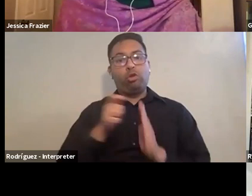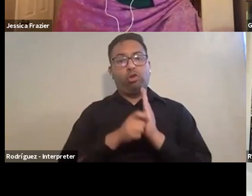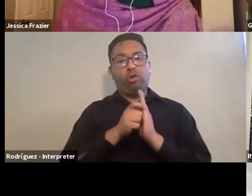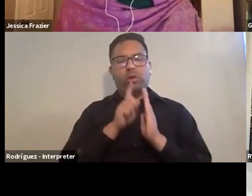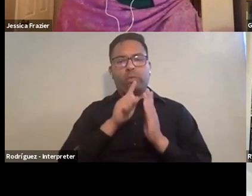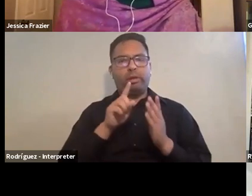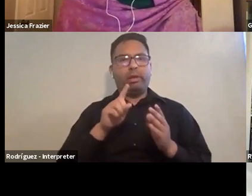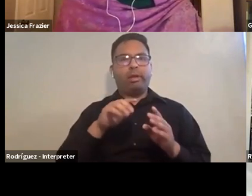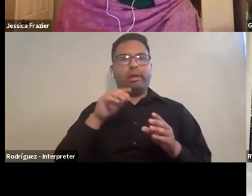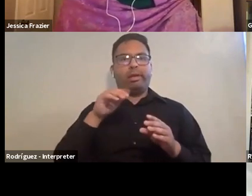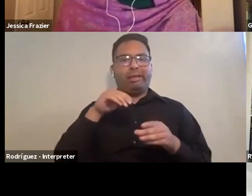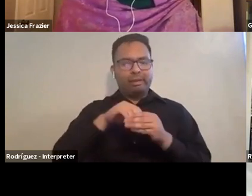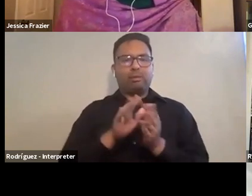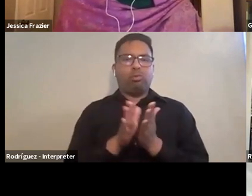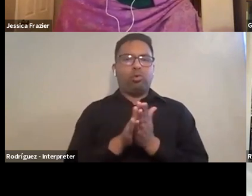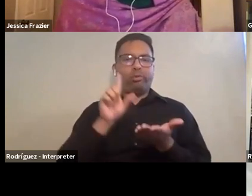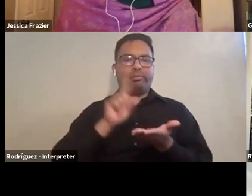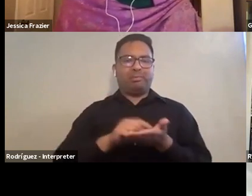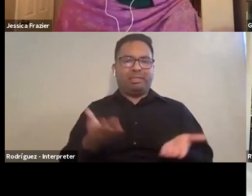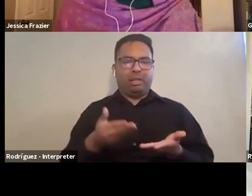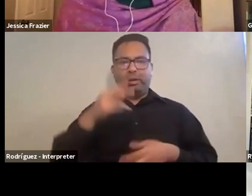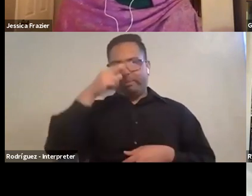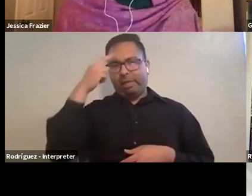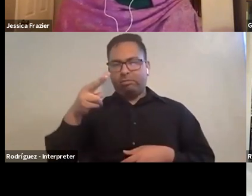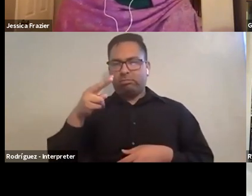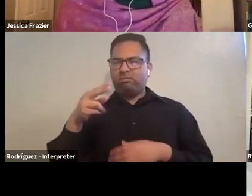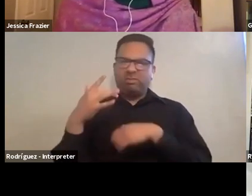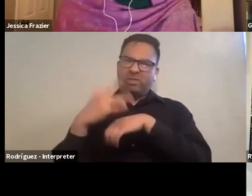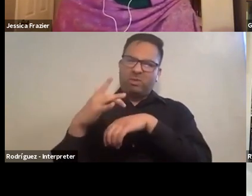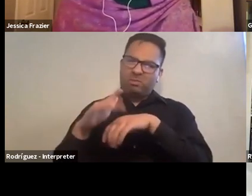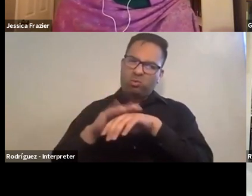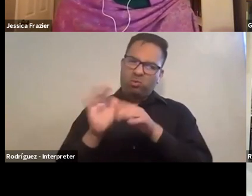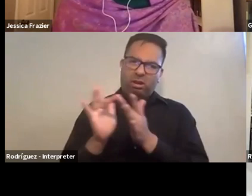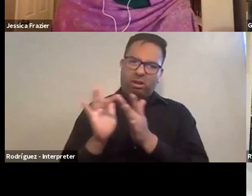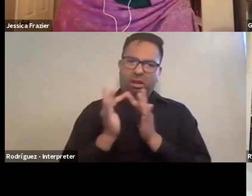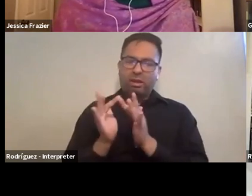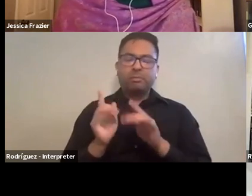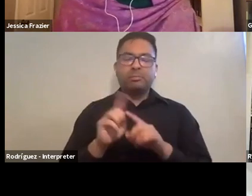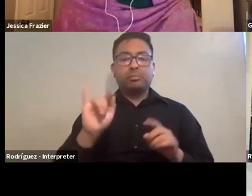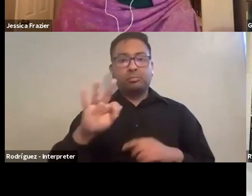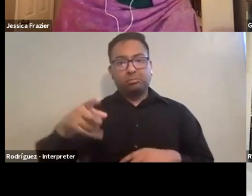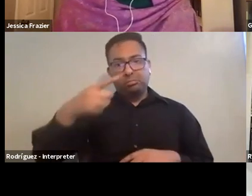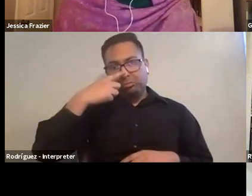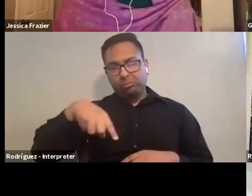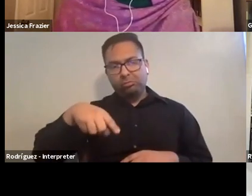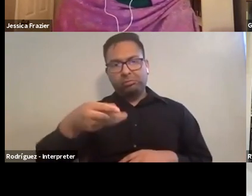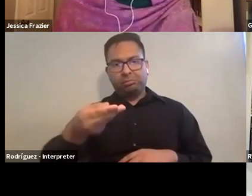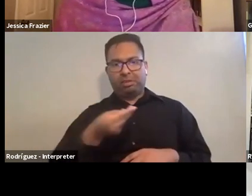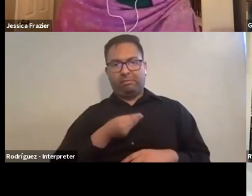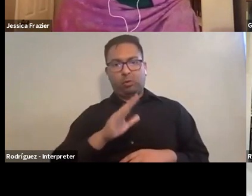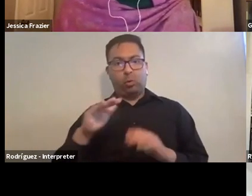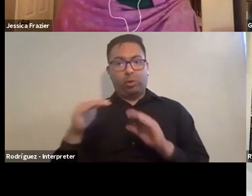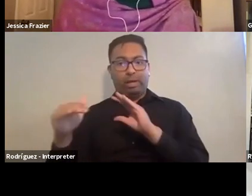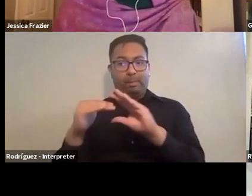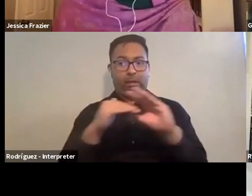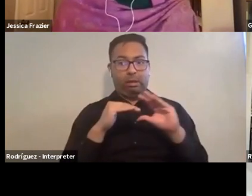here in Mexico and aren't available online. But if you can get to me your emails, I can